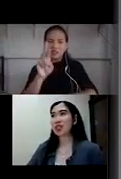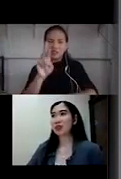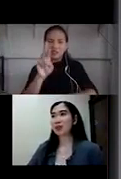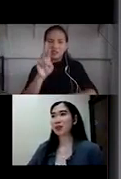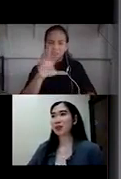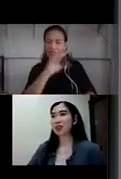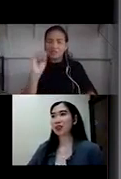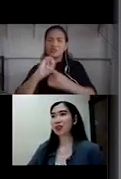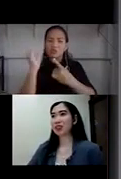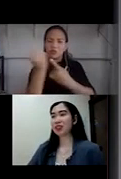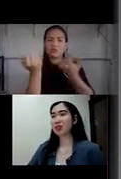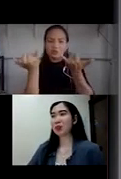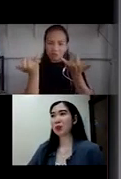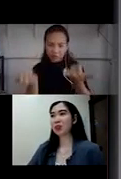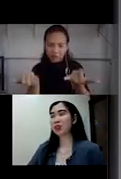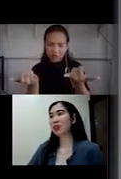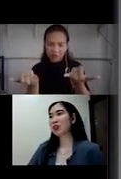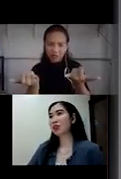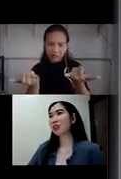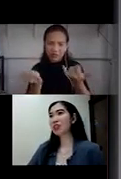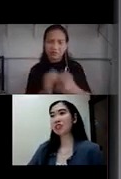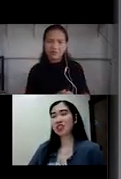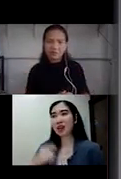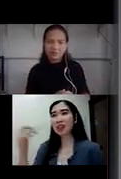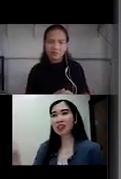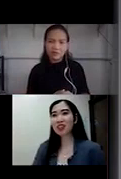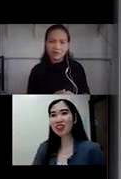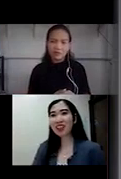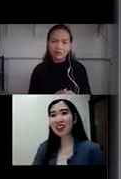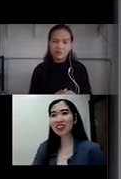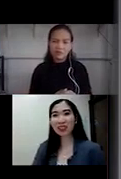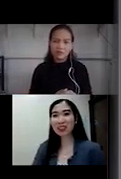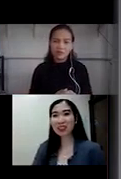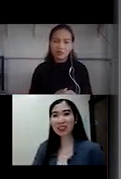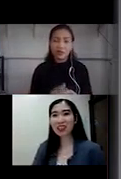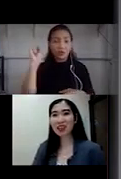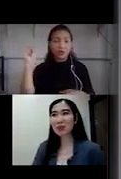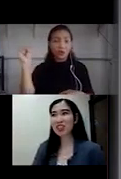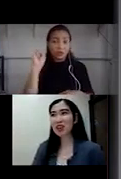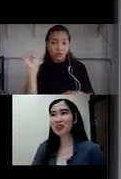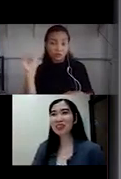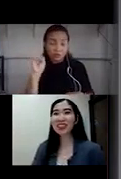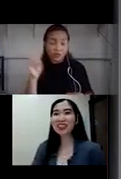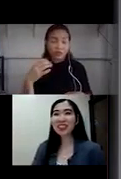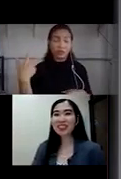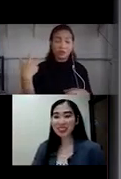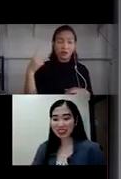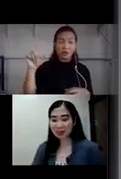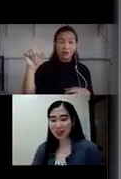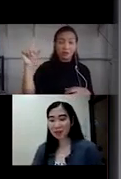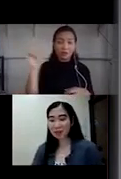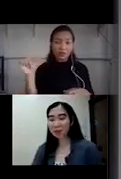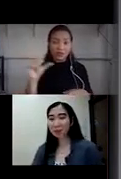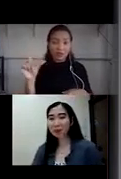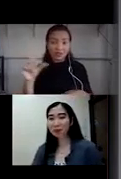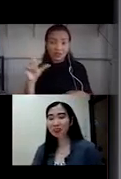today. So, as you can see, shopping is online. May Lazada, may Shopee, di